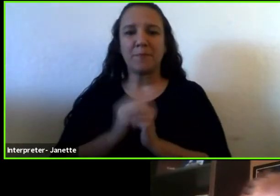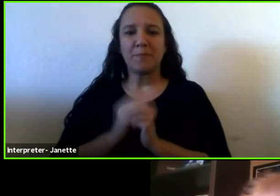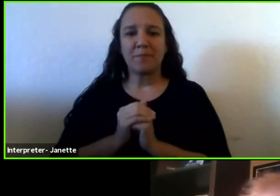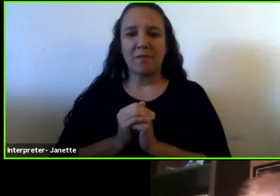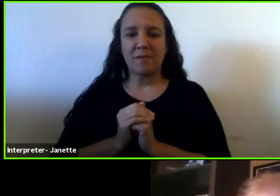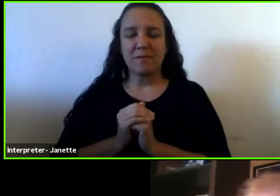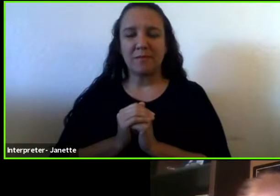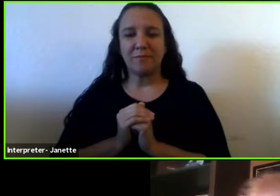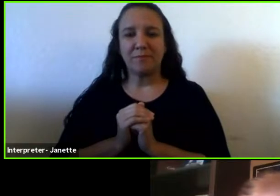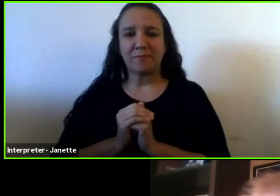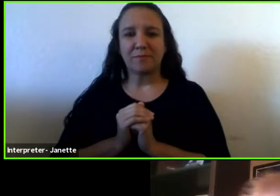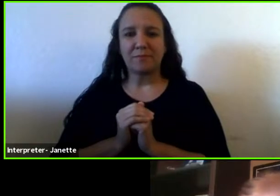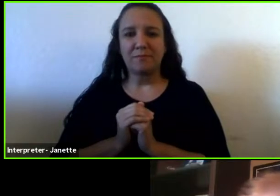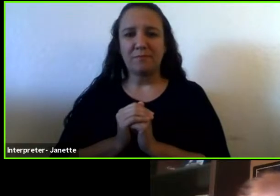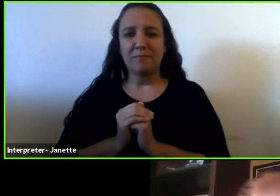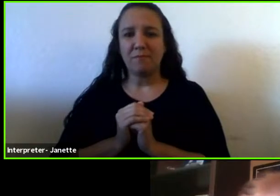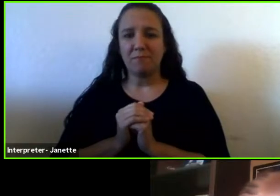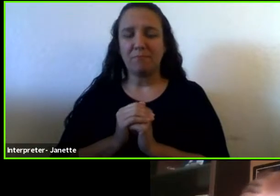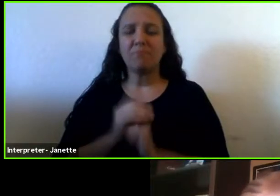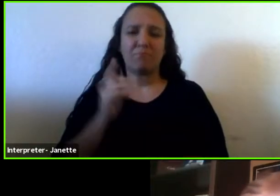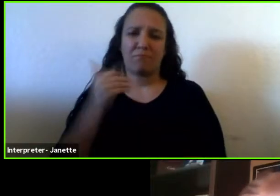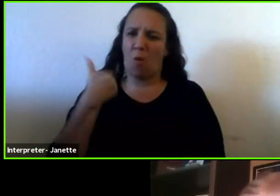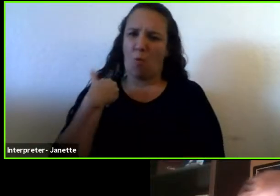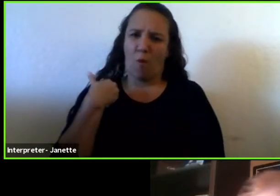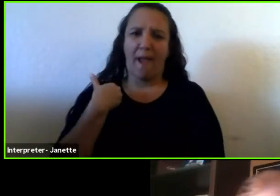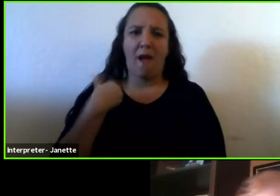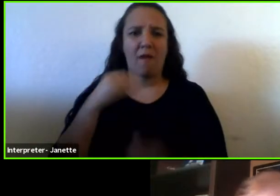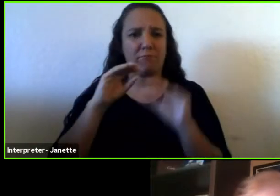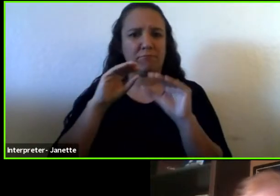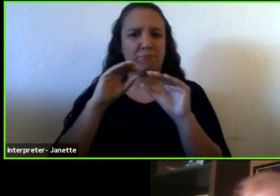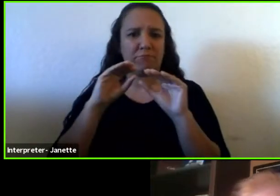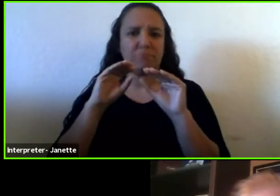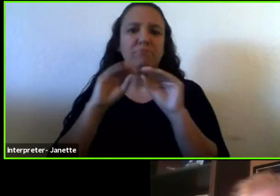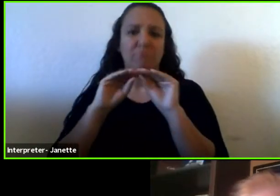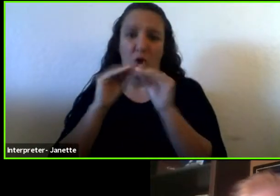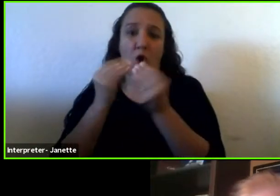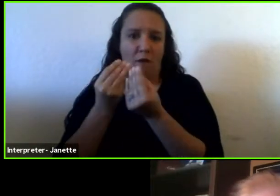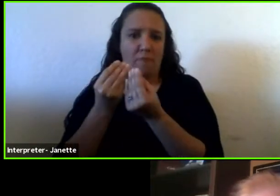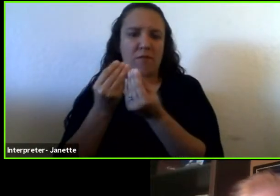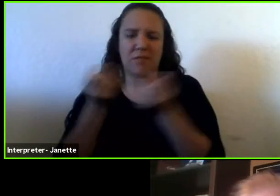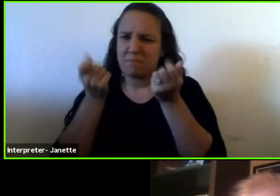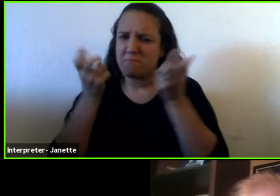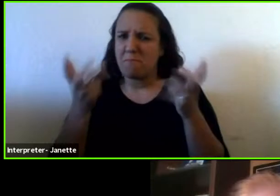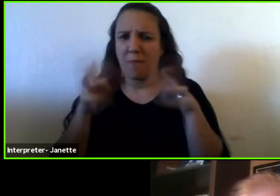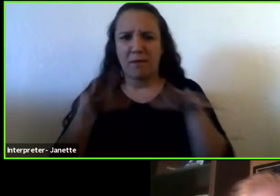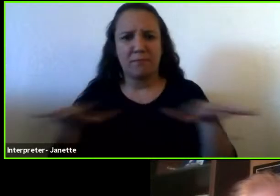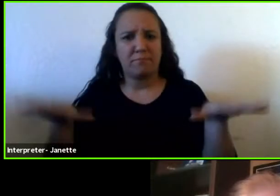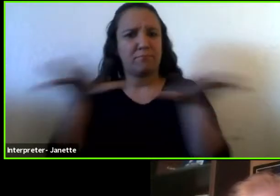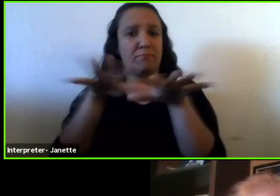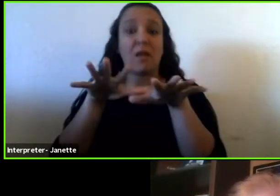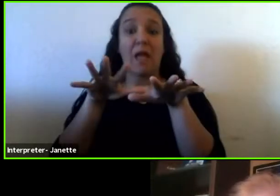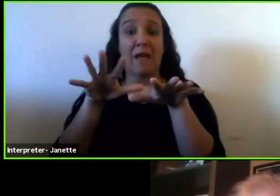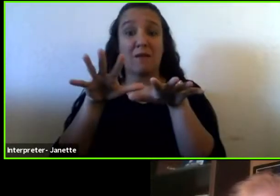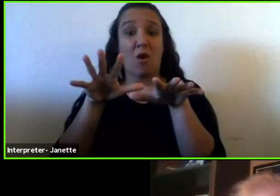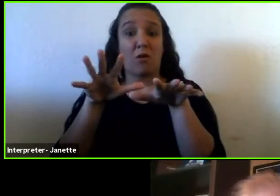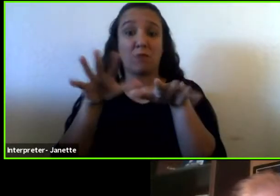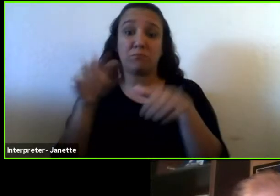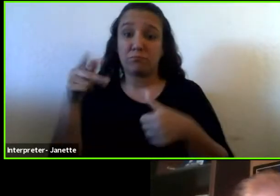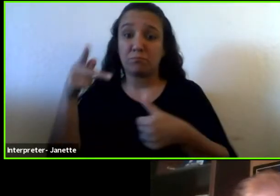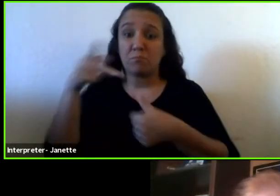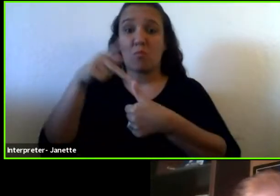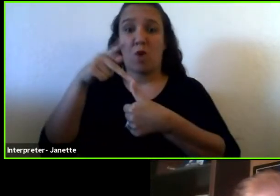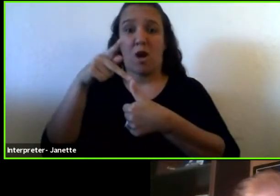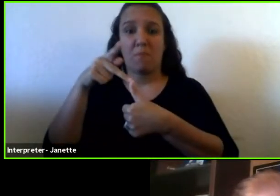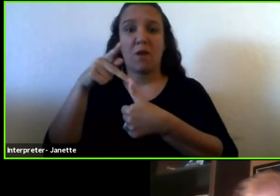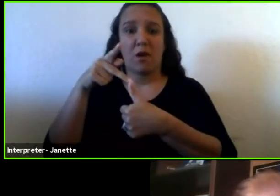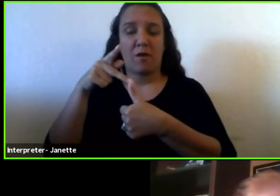We have offices, obviously our corporate office in Miami Lakes, and our headquarters